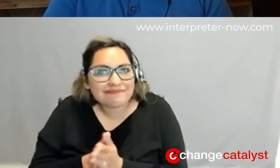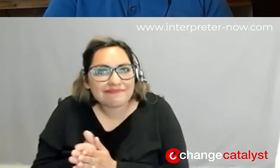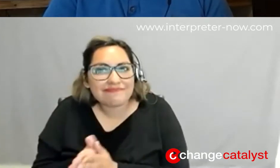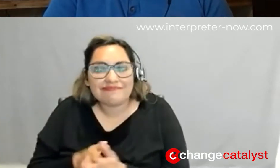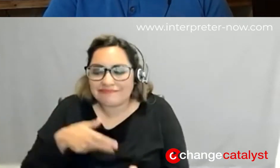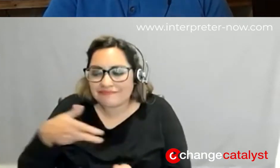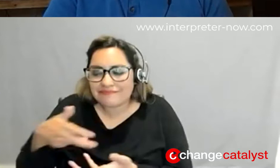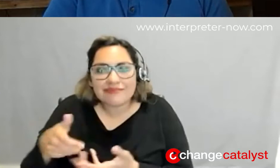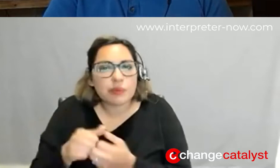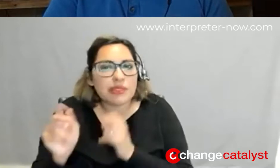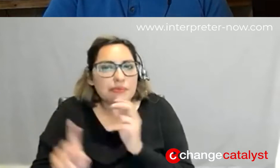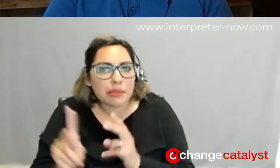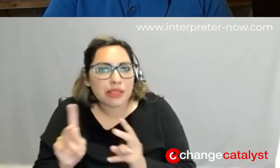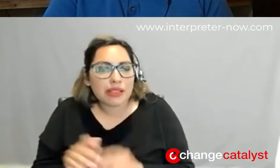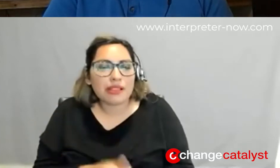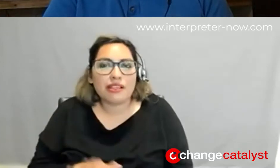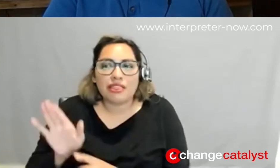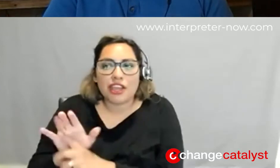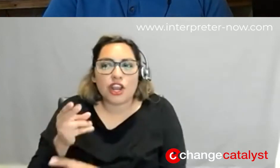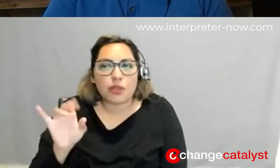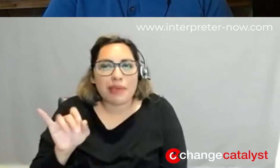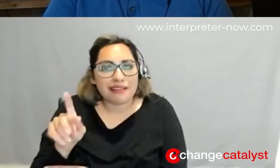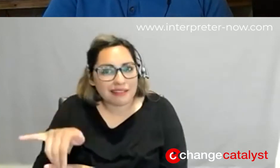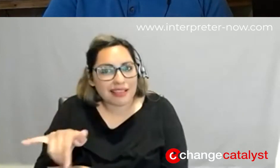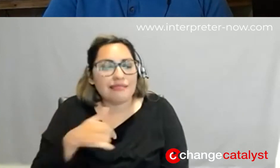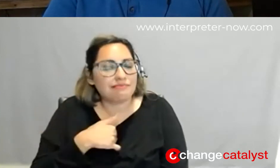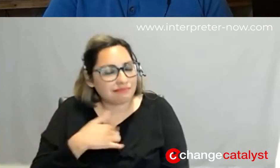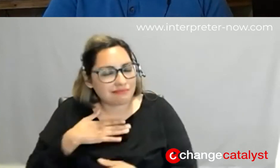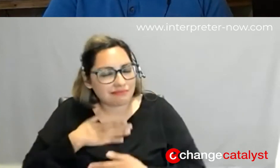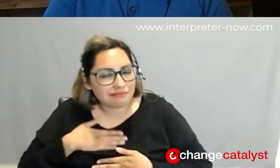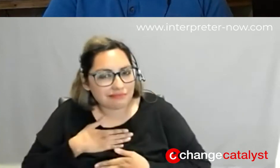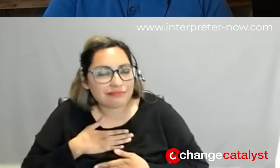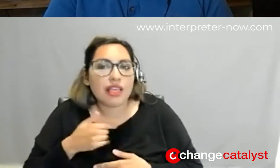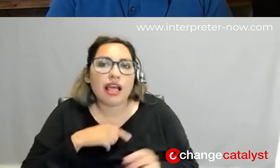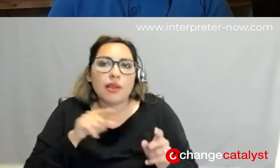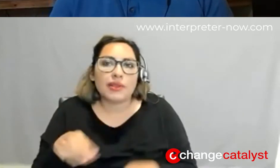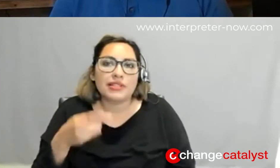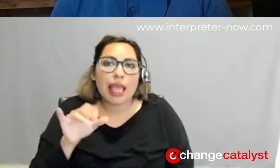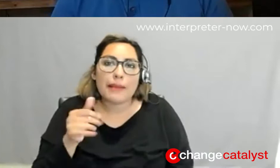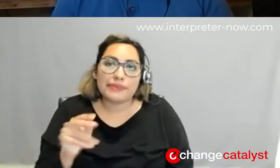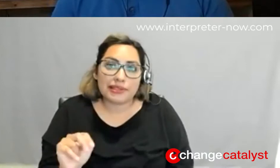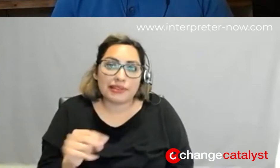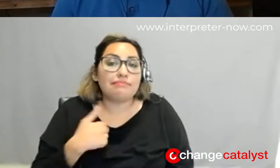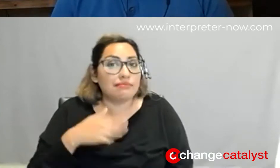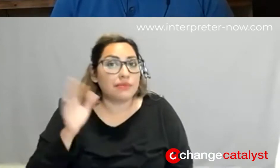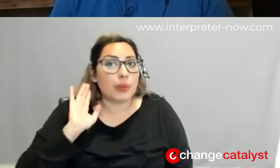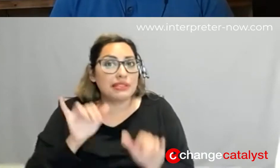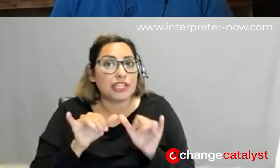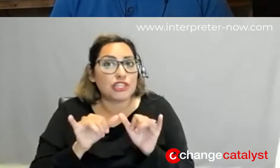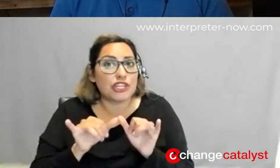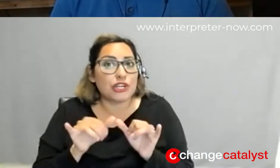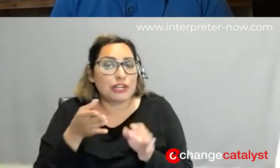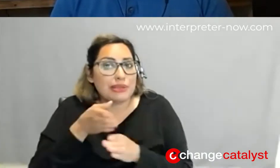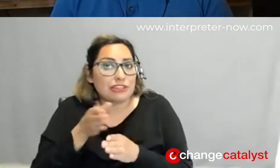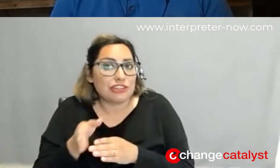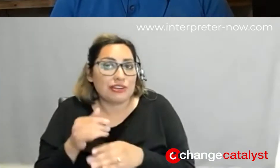in people. I left out when I went to Hampton, I was an engineer major because I did well in math and